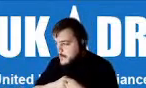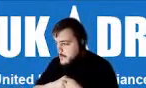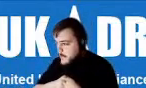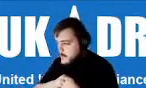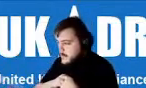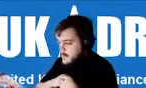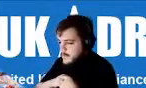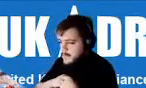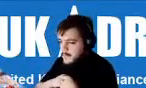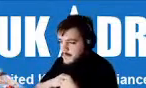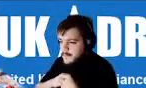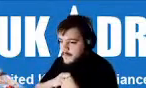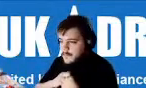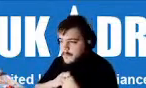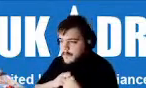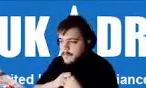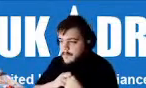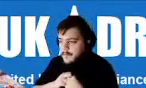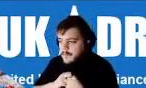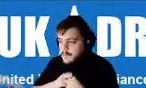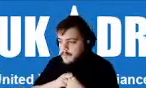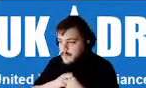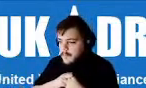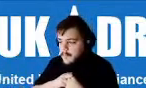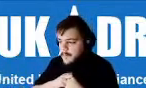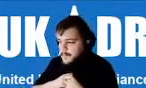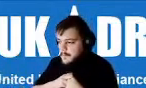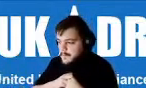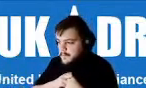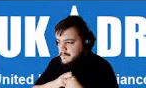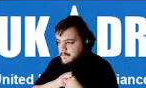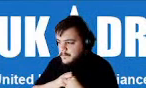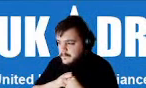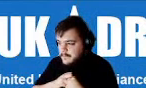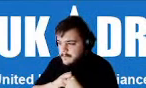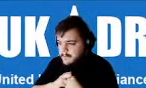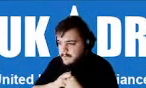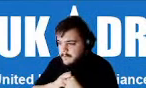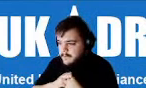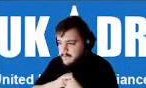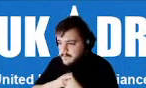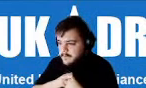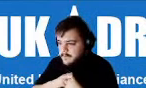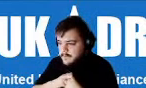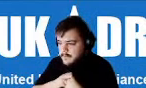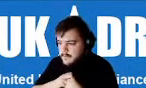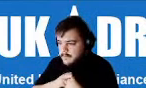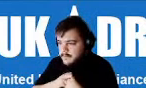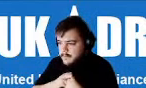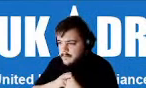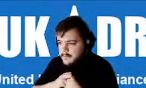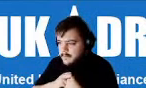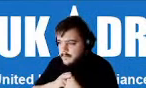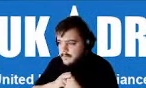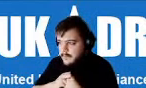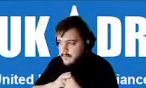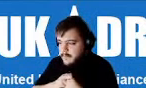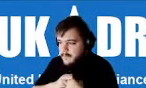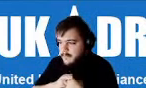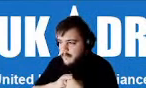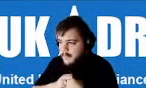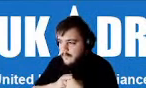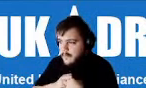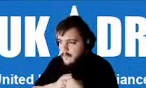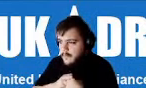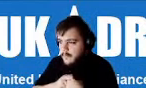of UKADR. It's really important to recognise that UKADR is completely independent. It's not owned by anyone,